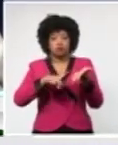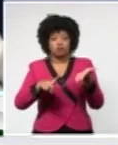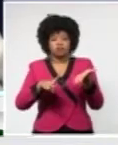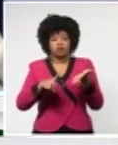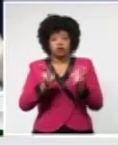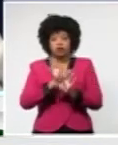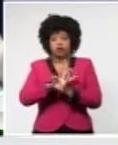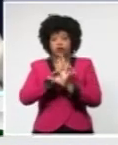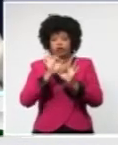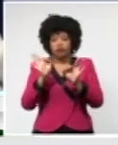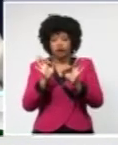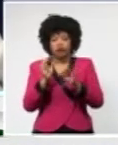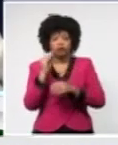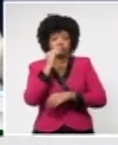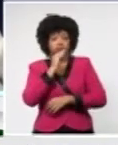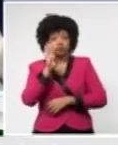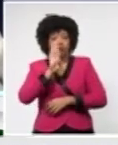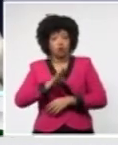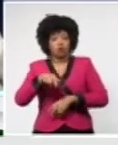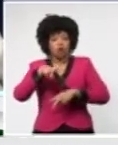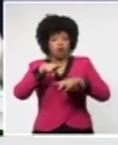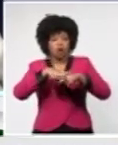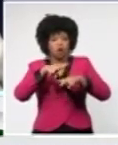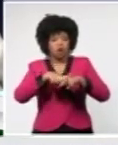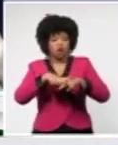1,084. In Havana's Provincial Center,